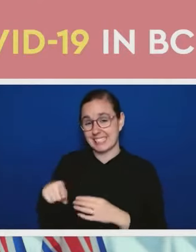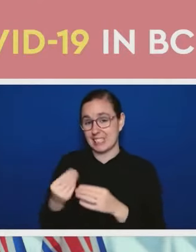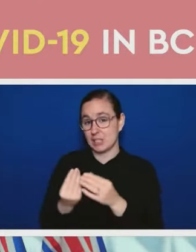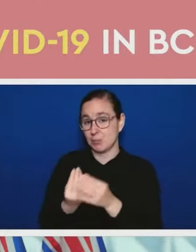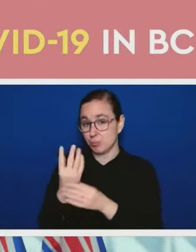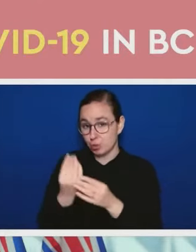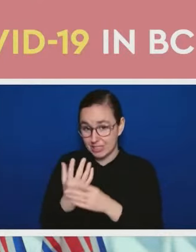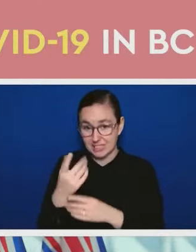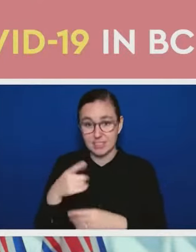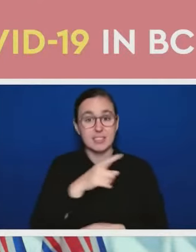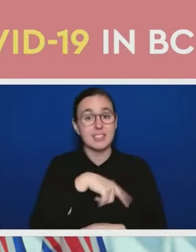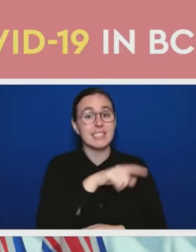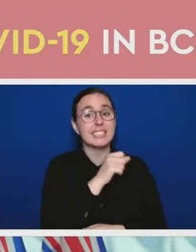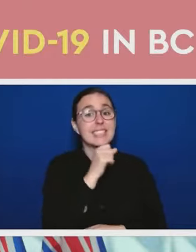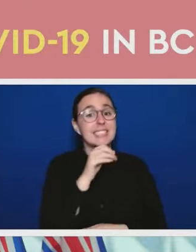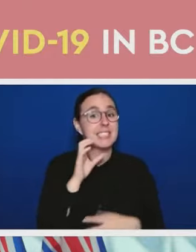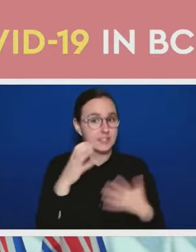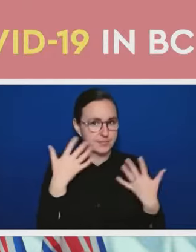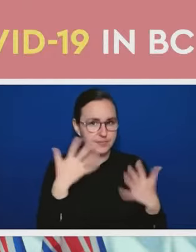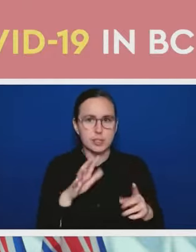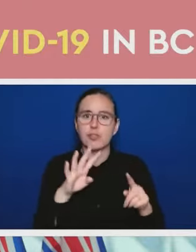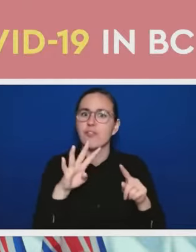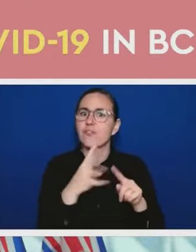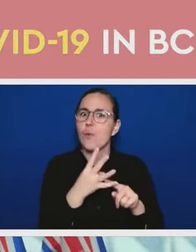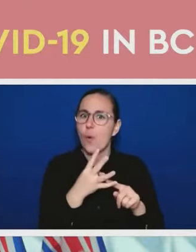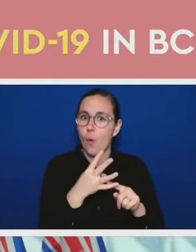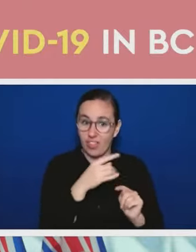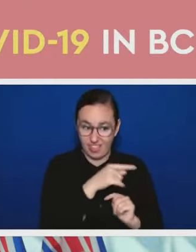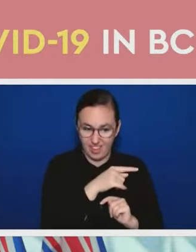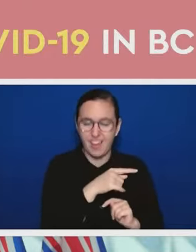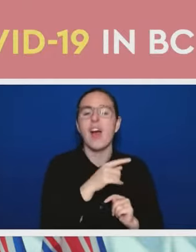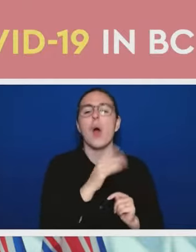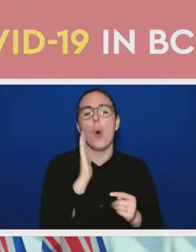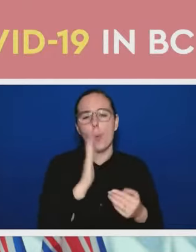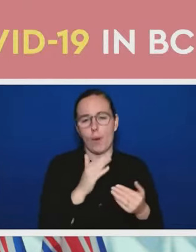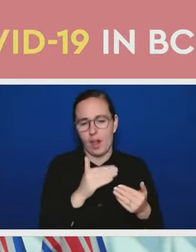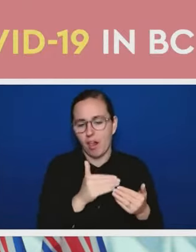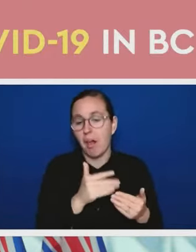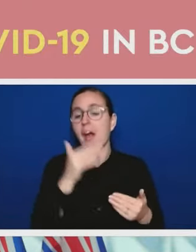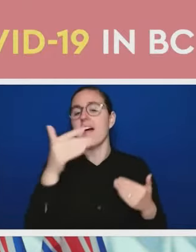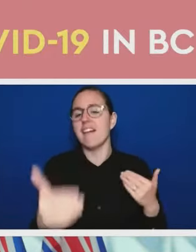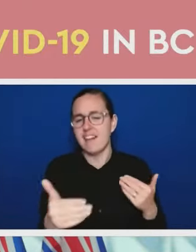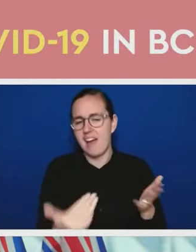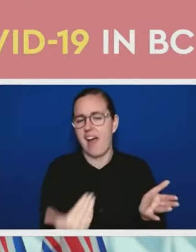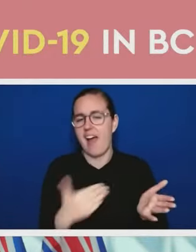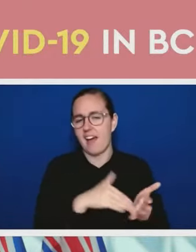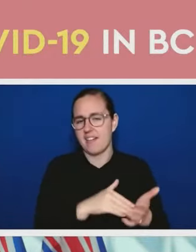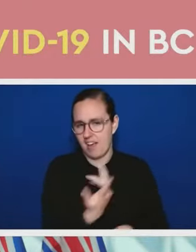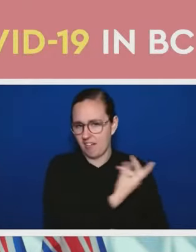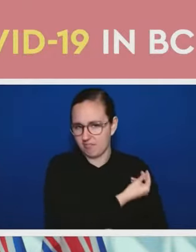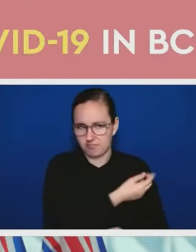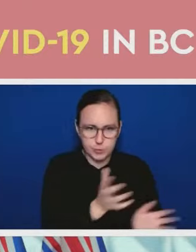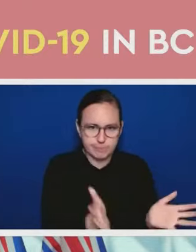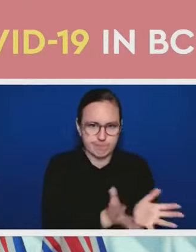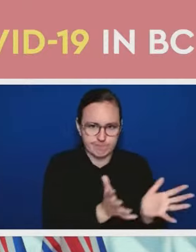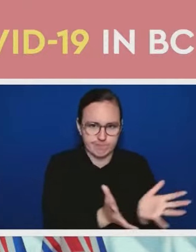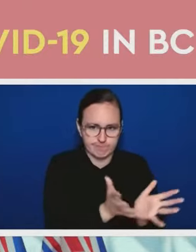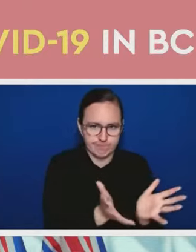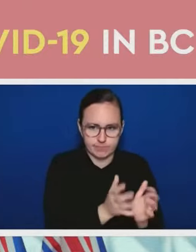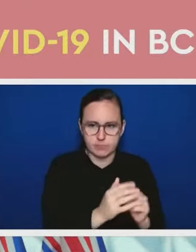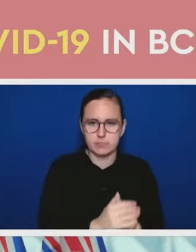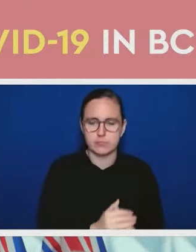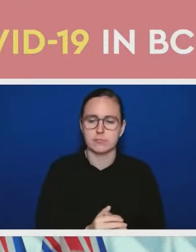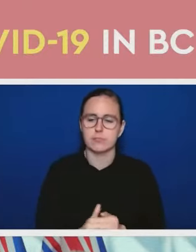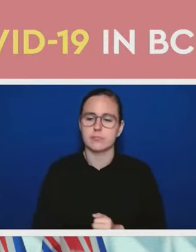very soon now. As well, we've been watching our hospitalizations, and I'll have more to say about that. We